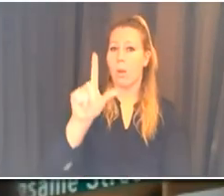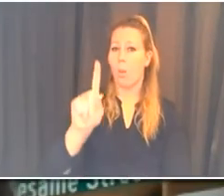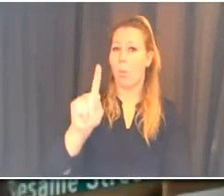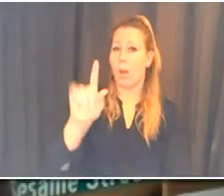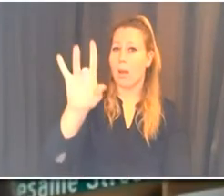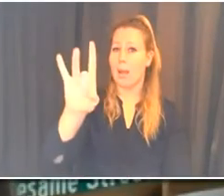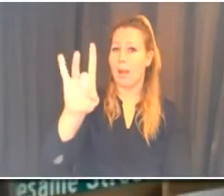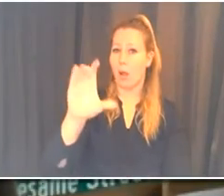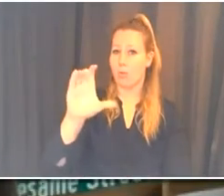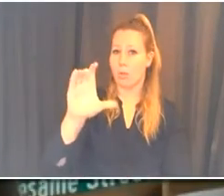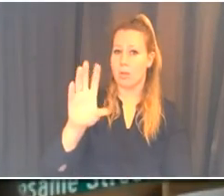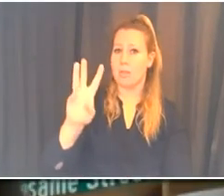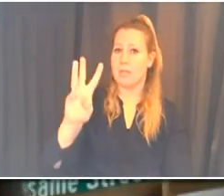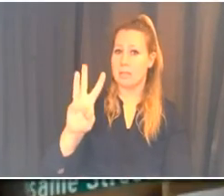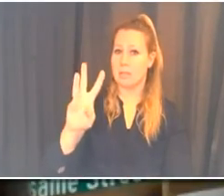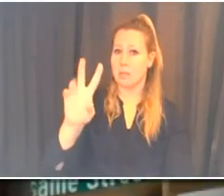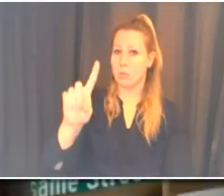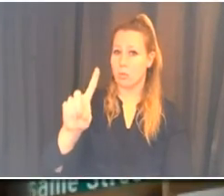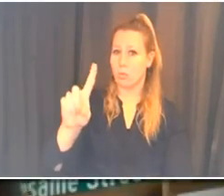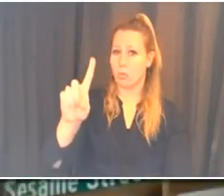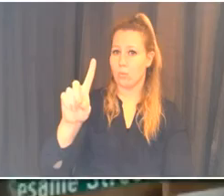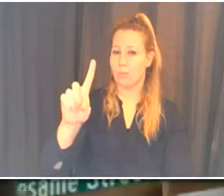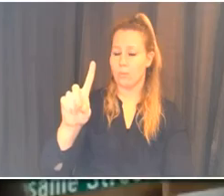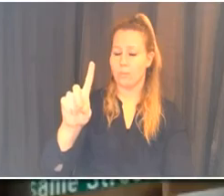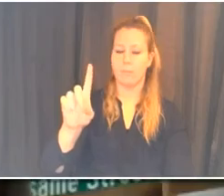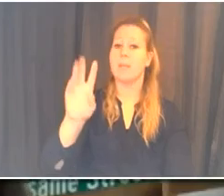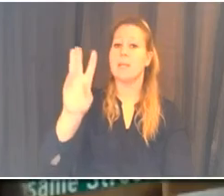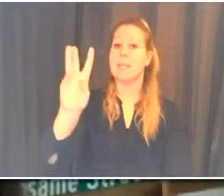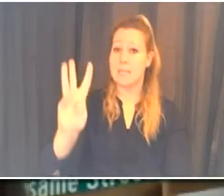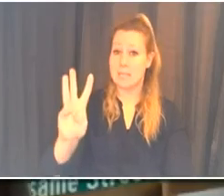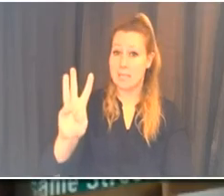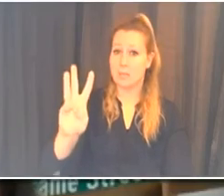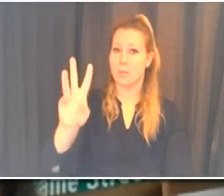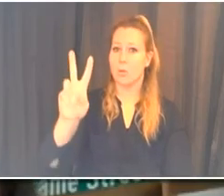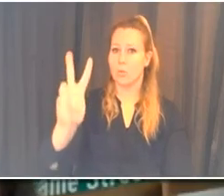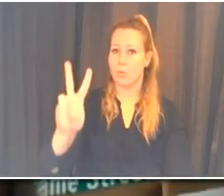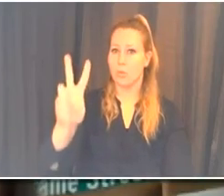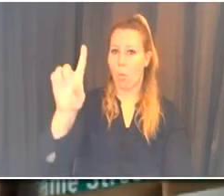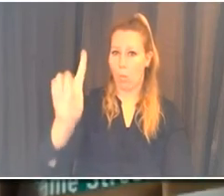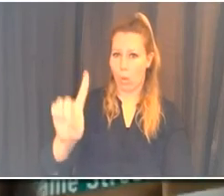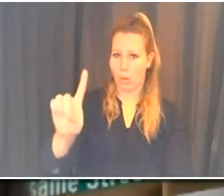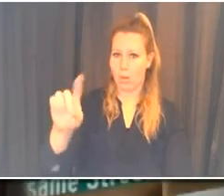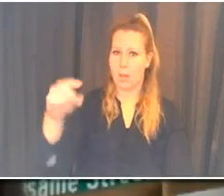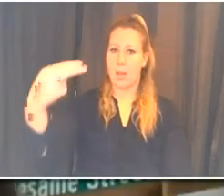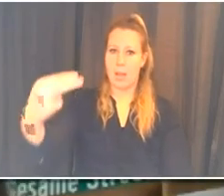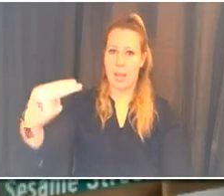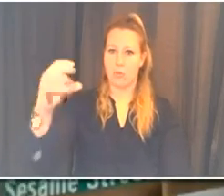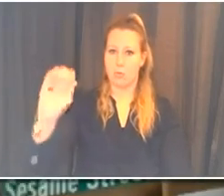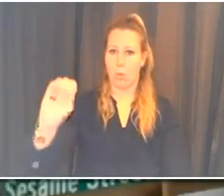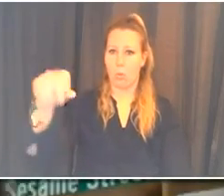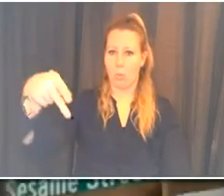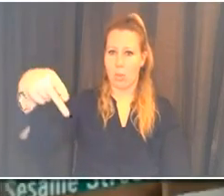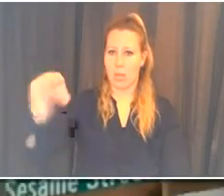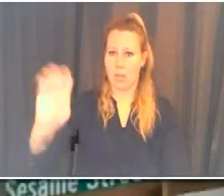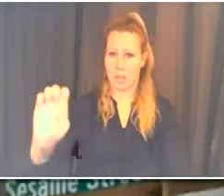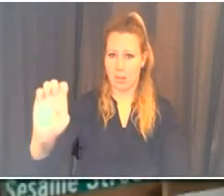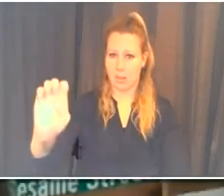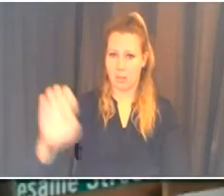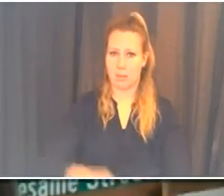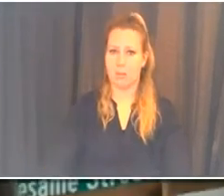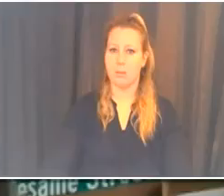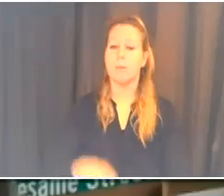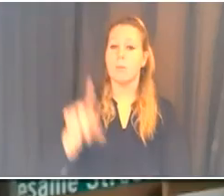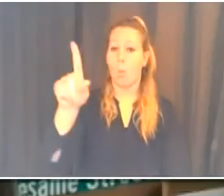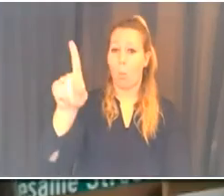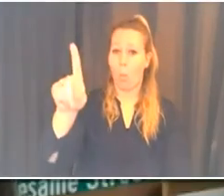in in a language that um is not in English VIP is in Spanish um there are many hotlines out